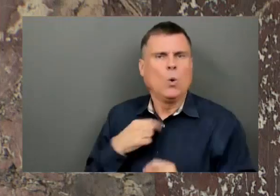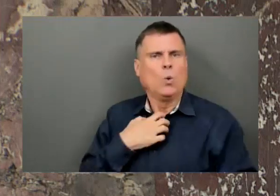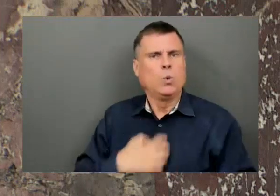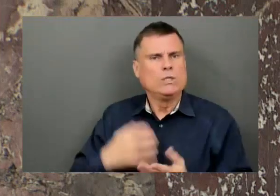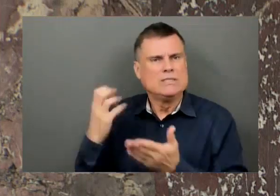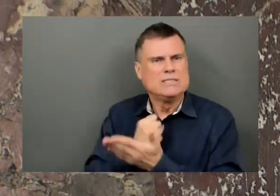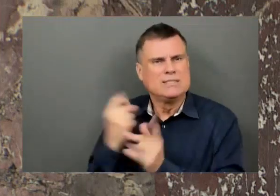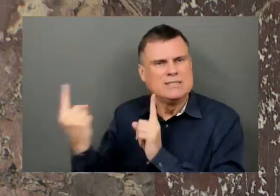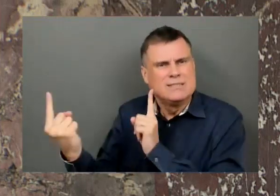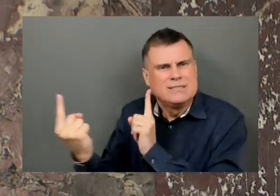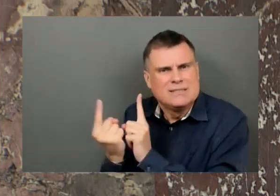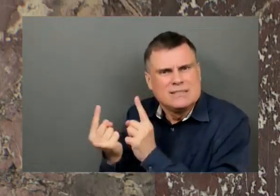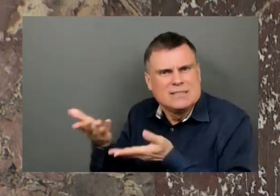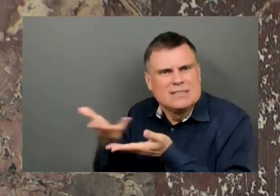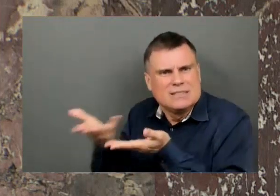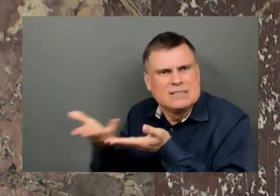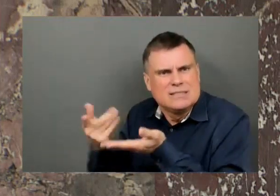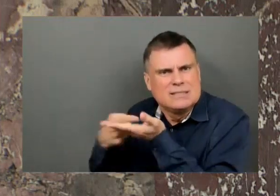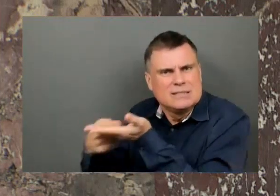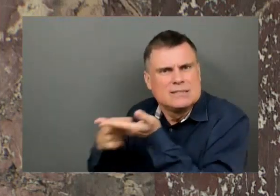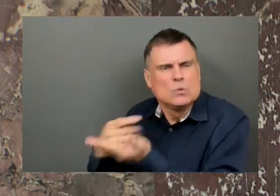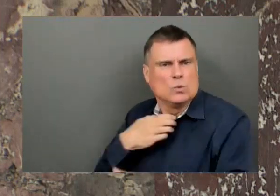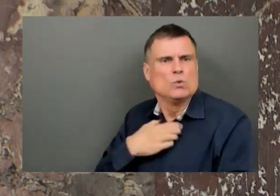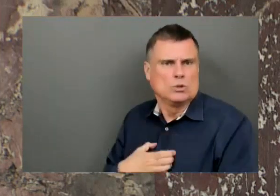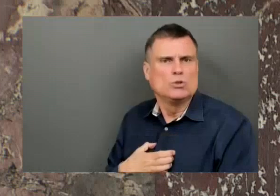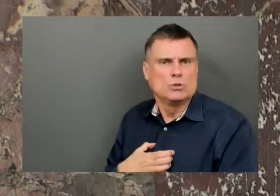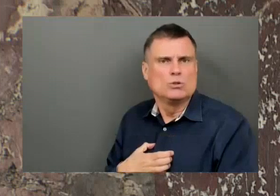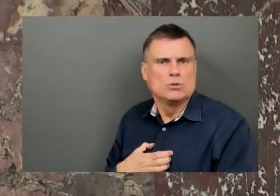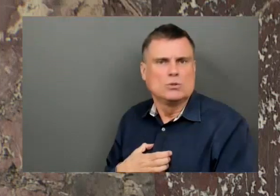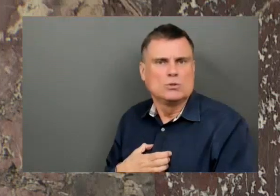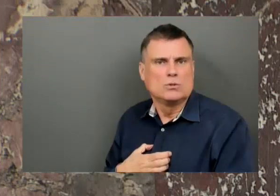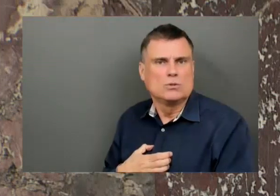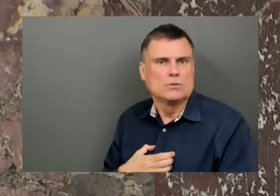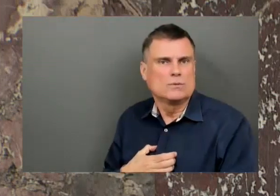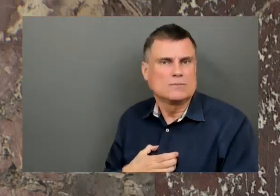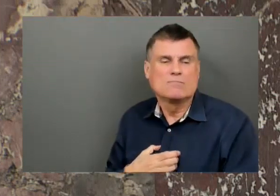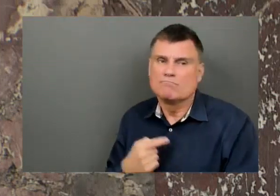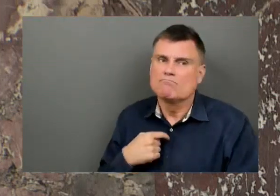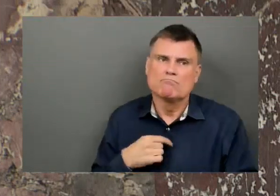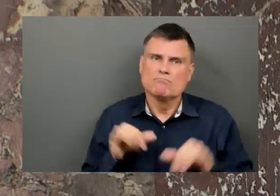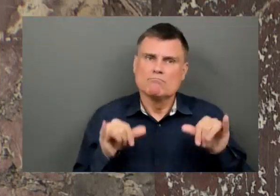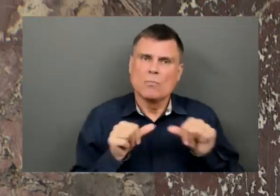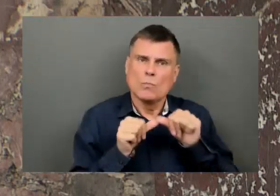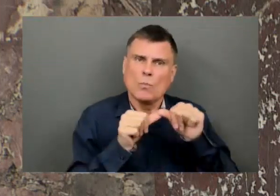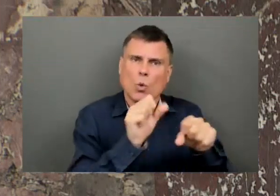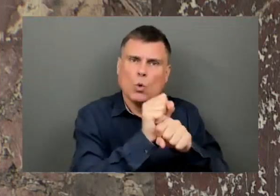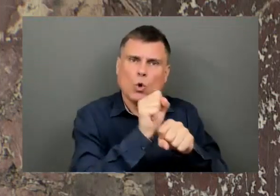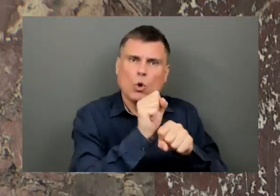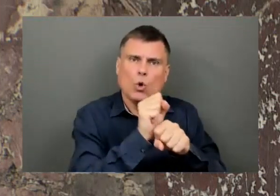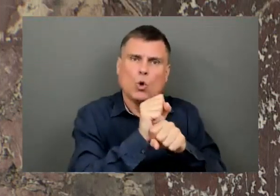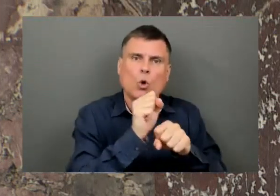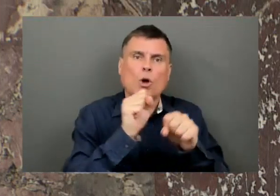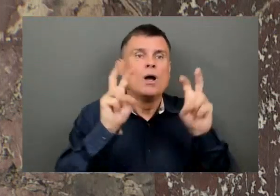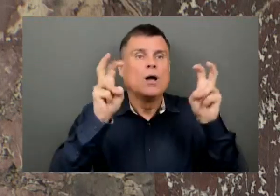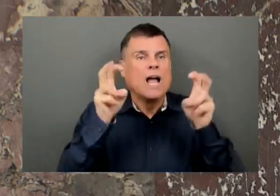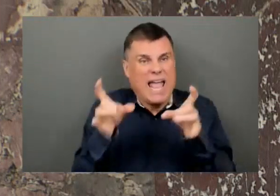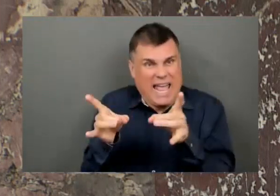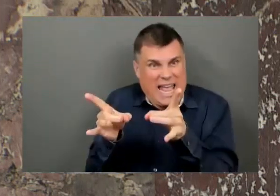work that I'm doing, that our government's doing to fight hate, to fight anti-Semitism in our province. I'm meeting with Rabbinical Council